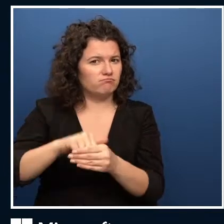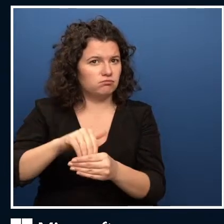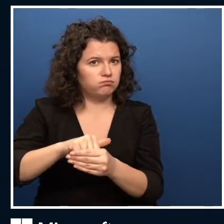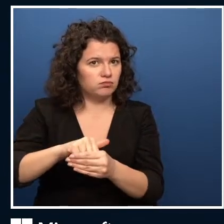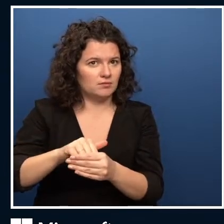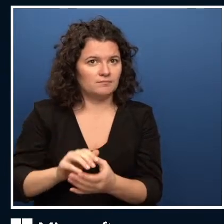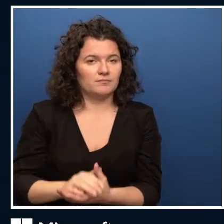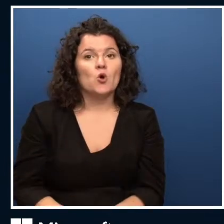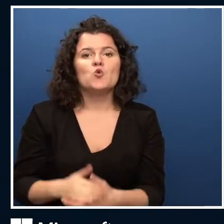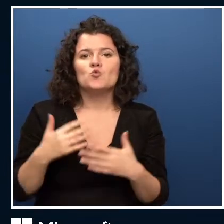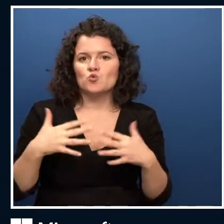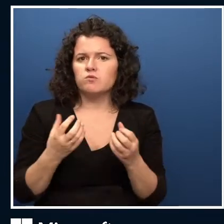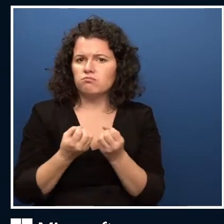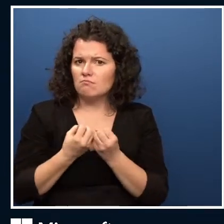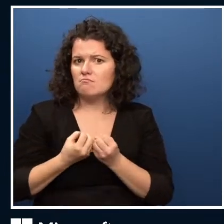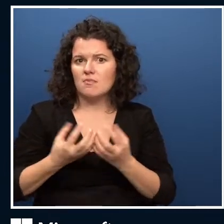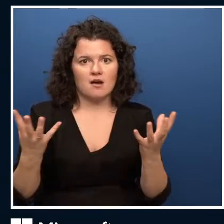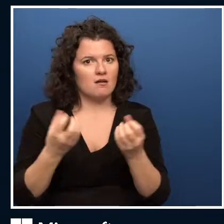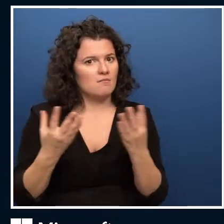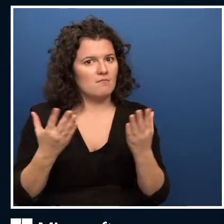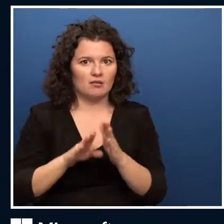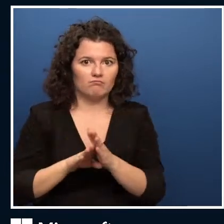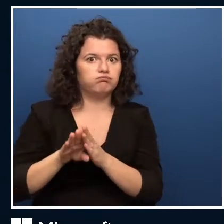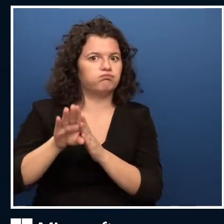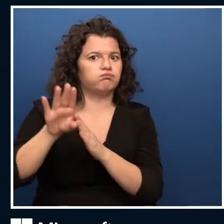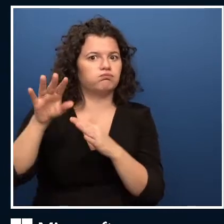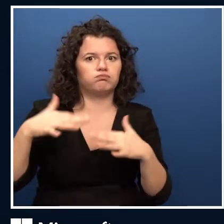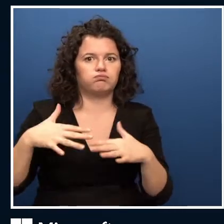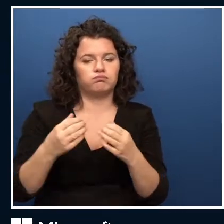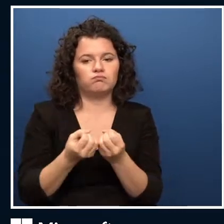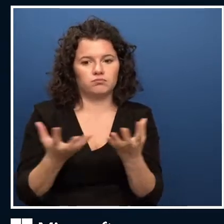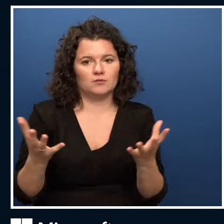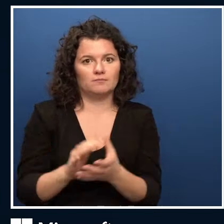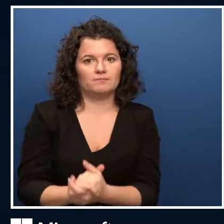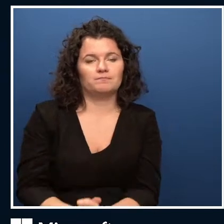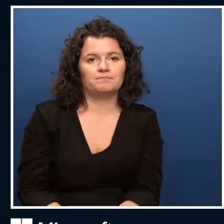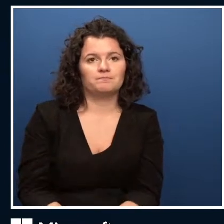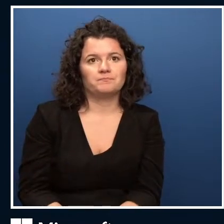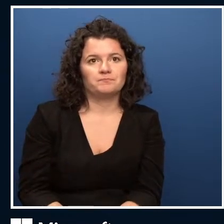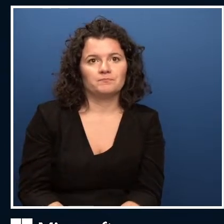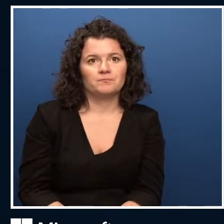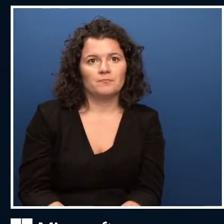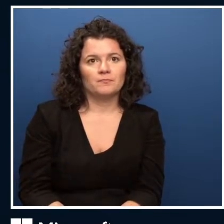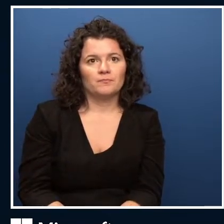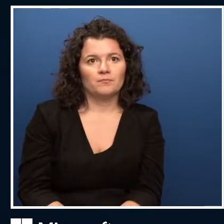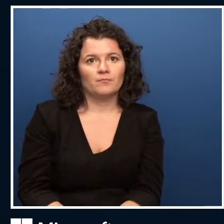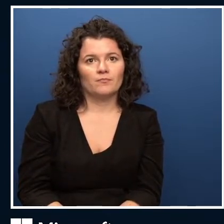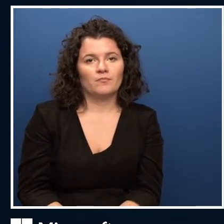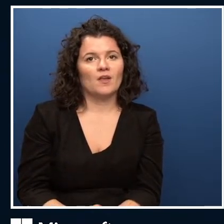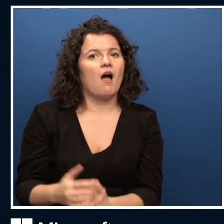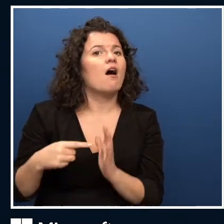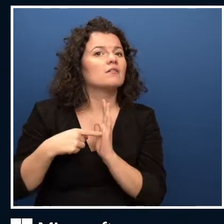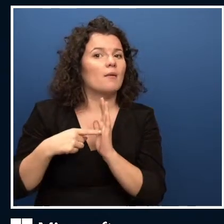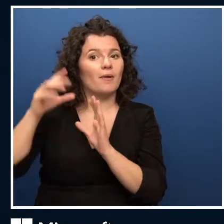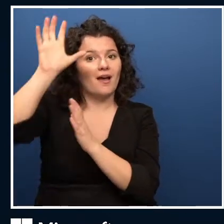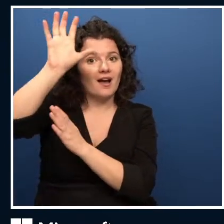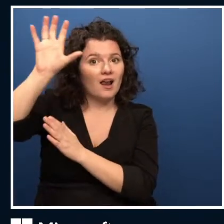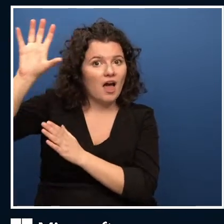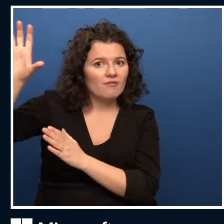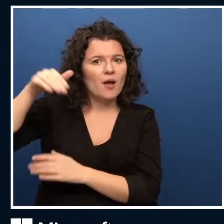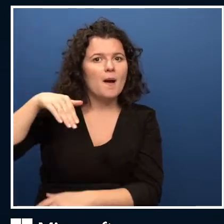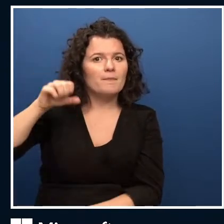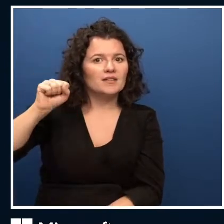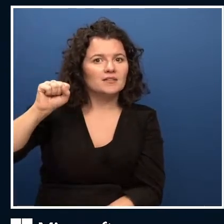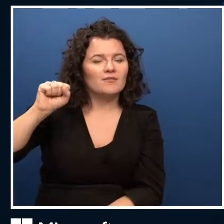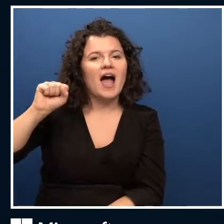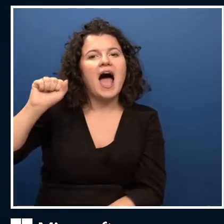of sound recognition. So, and also we have cloud services like Microsoft Azure,